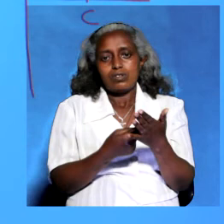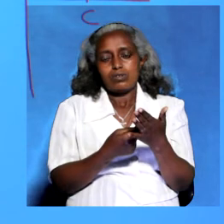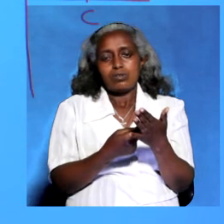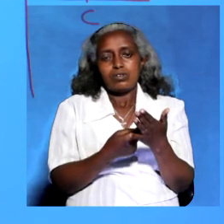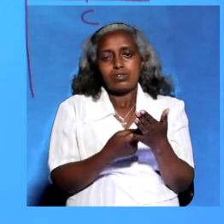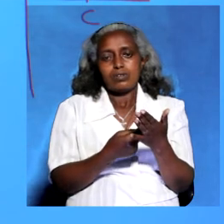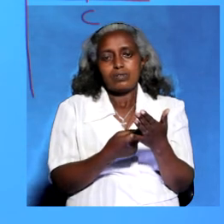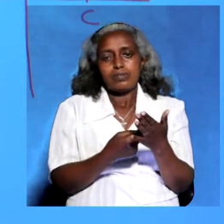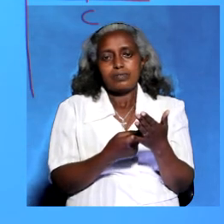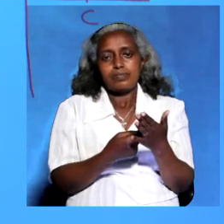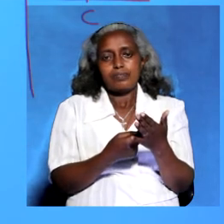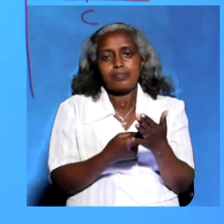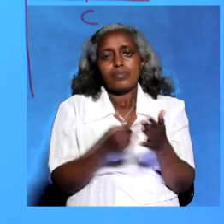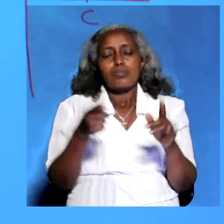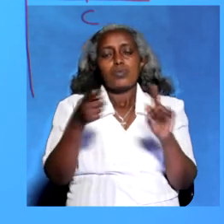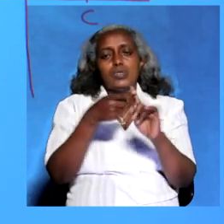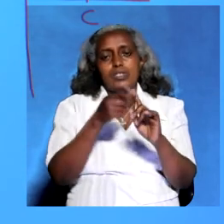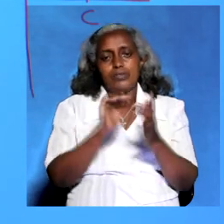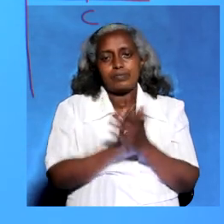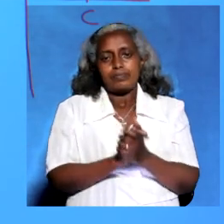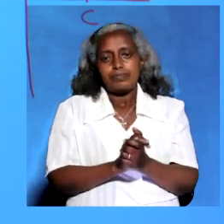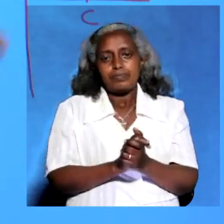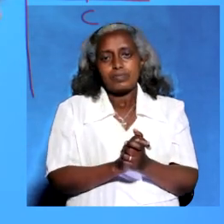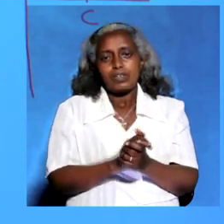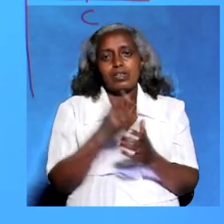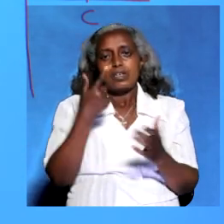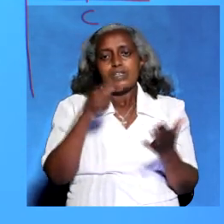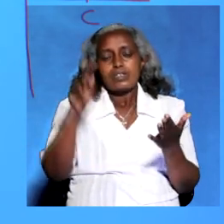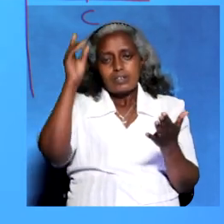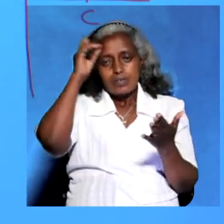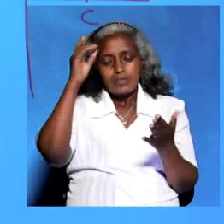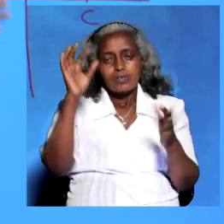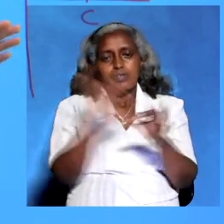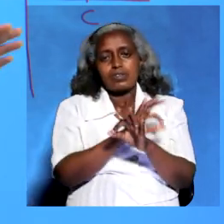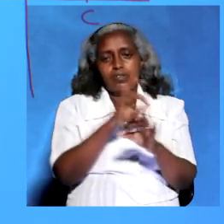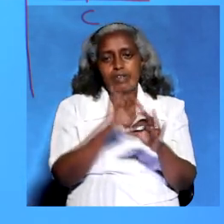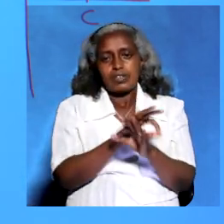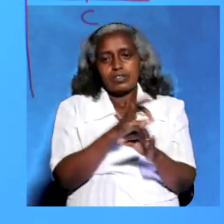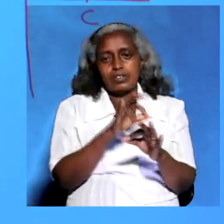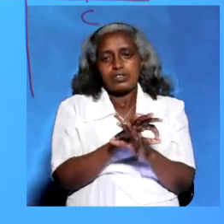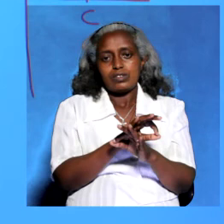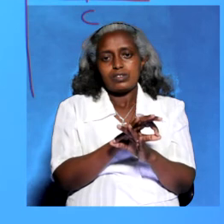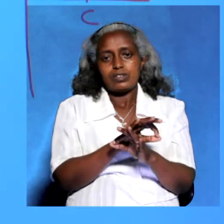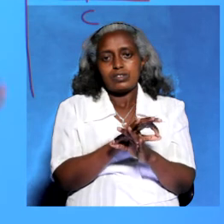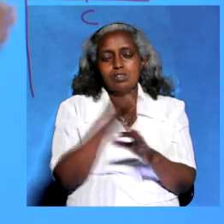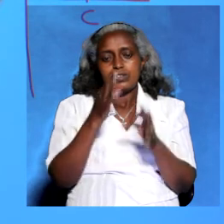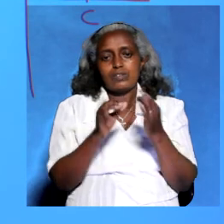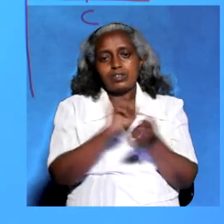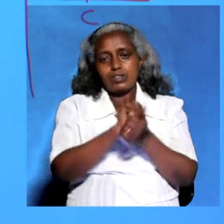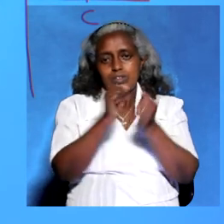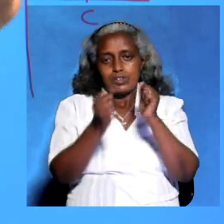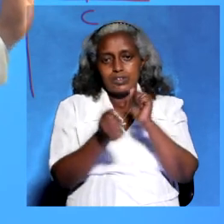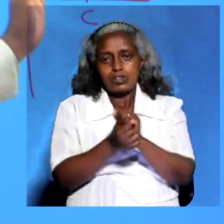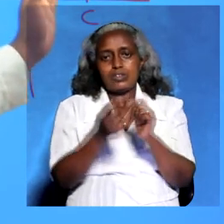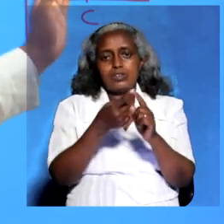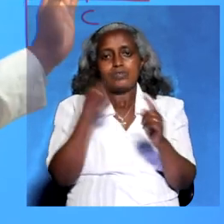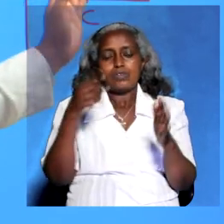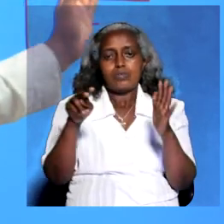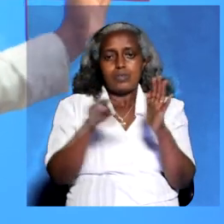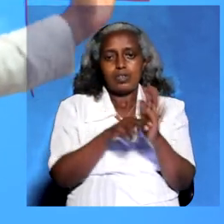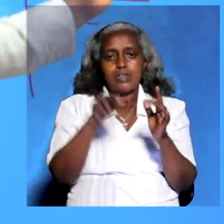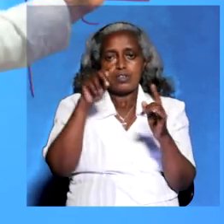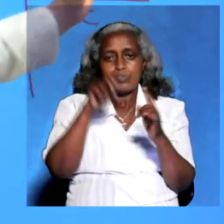is positive. The derivative of the function, if it changes from negative